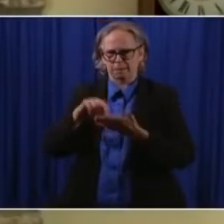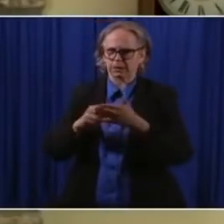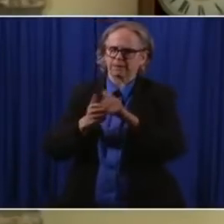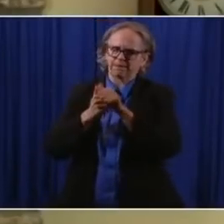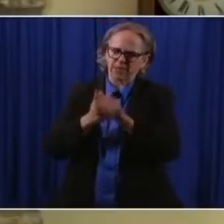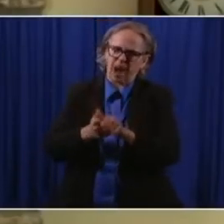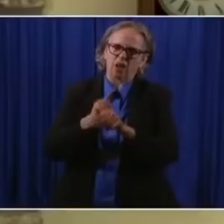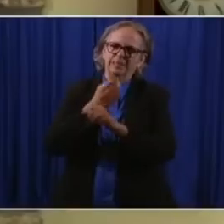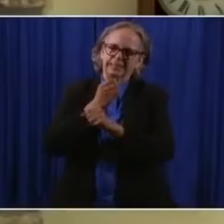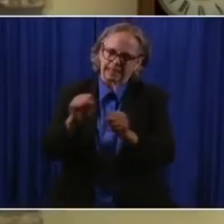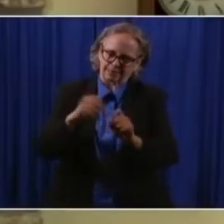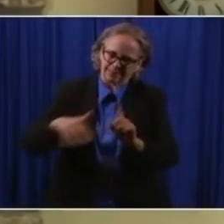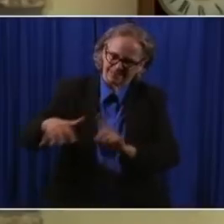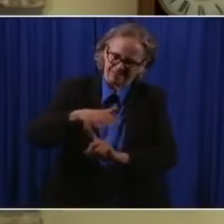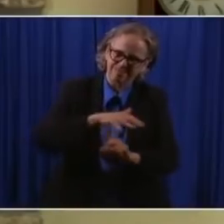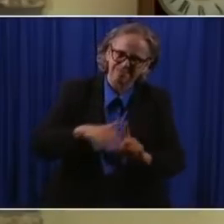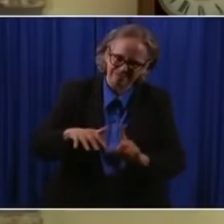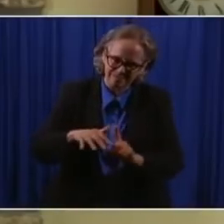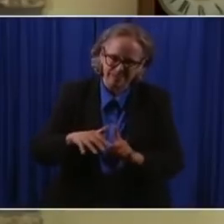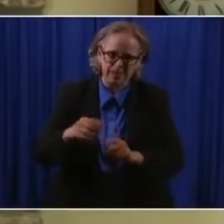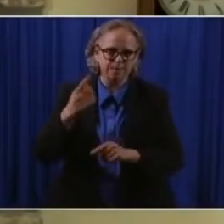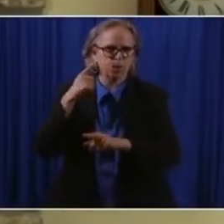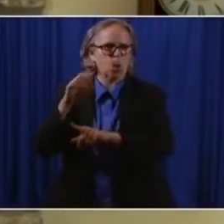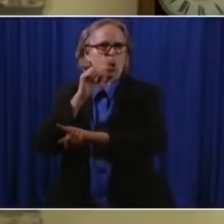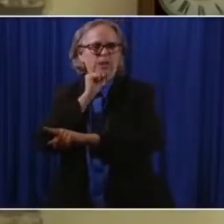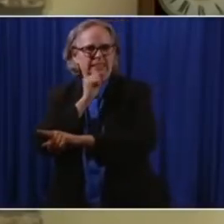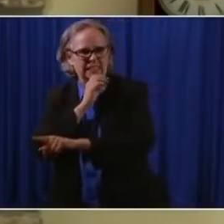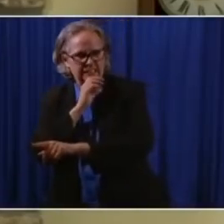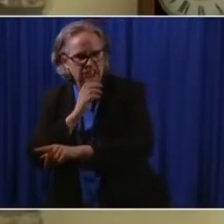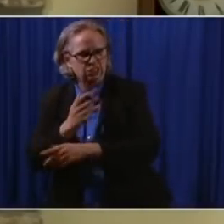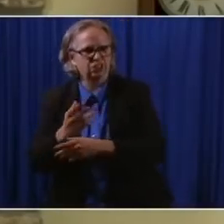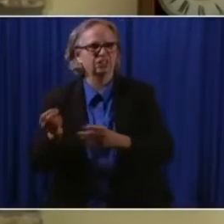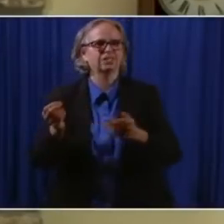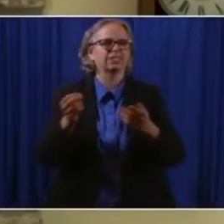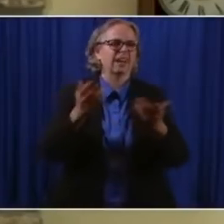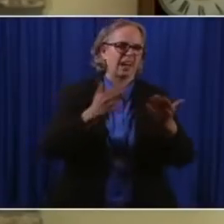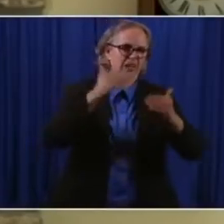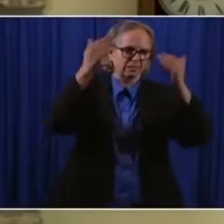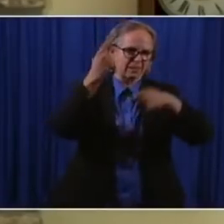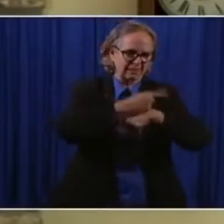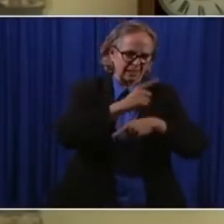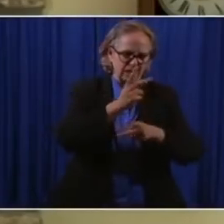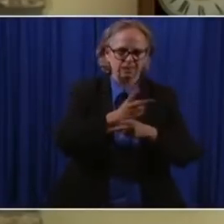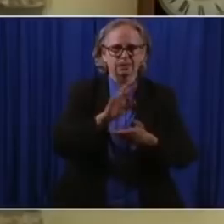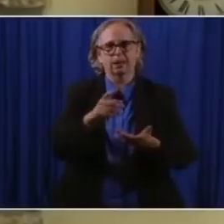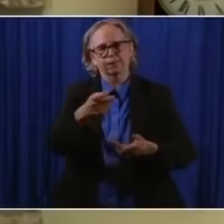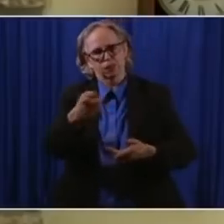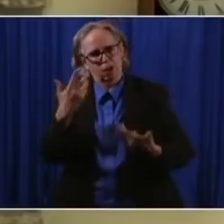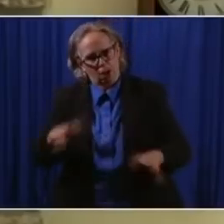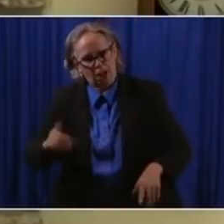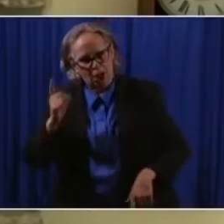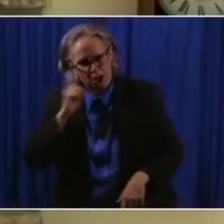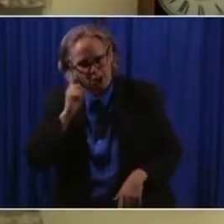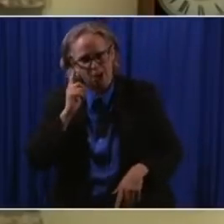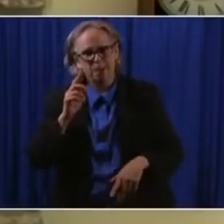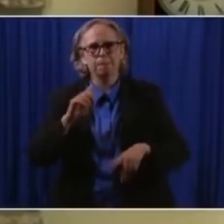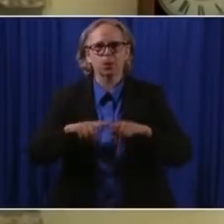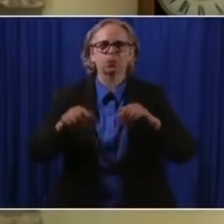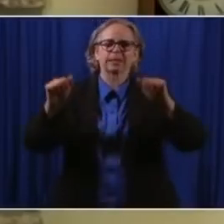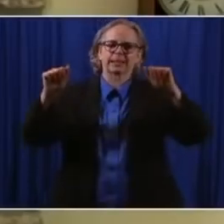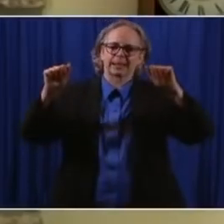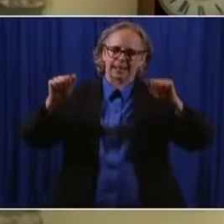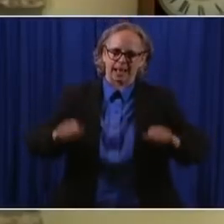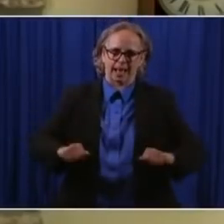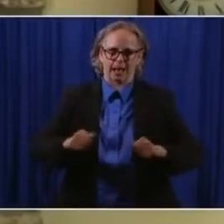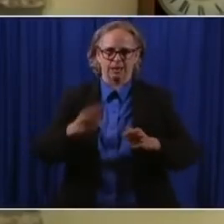we've said a lot, and people are probably sick of John and I talking about, but we can do two things at once. We